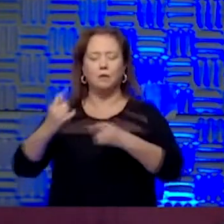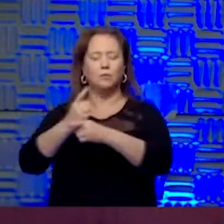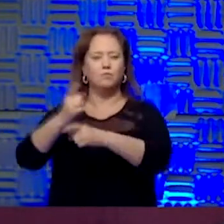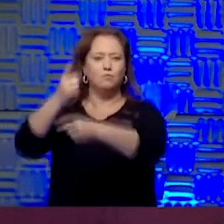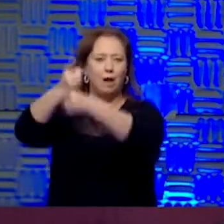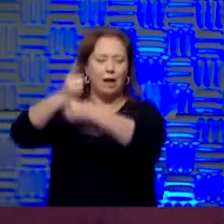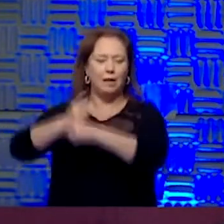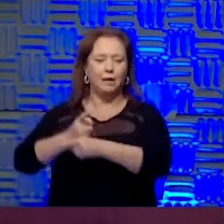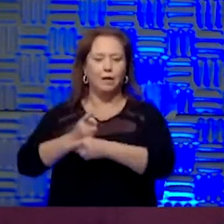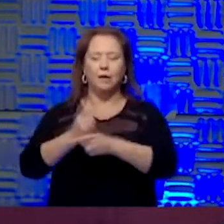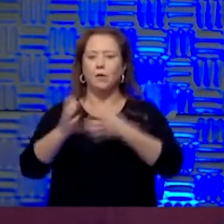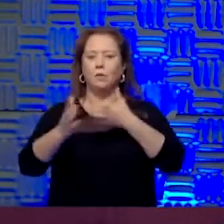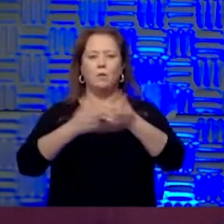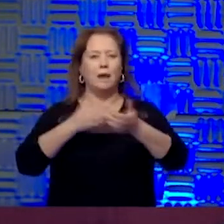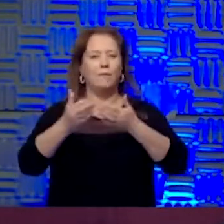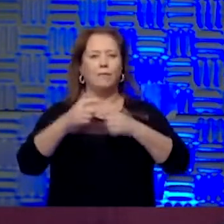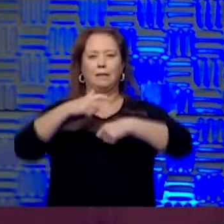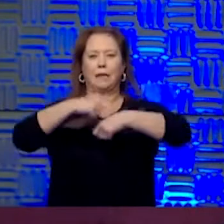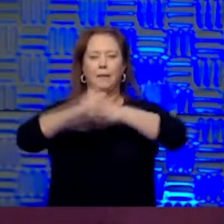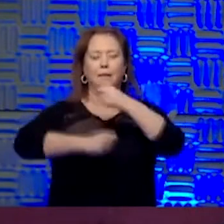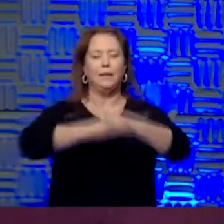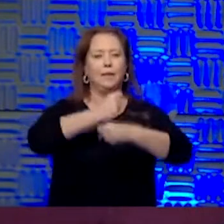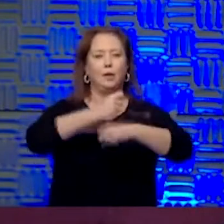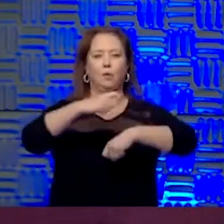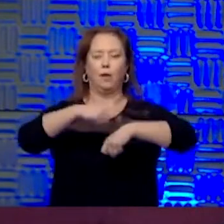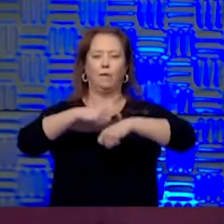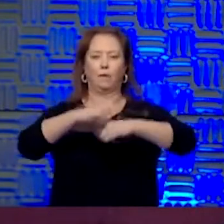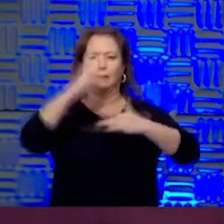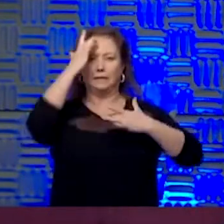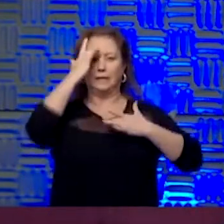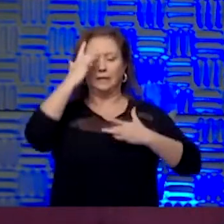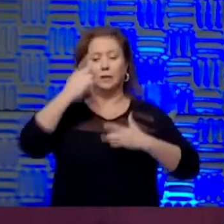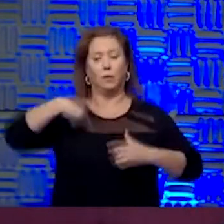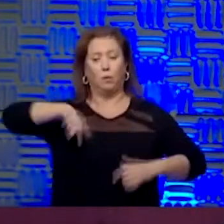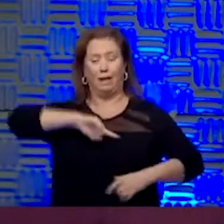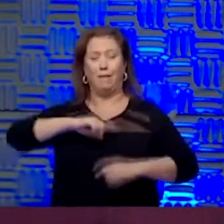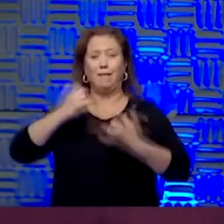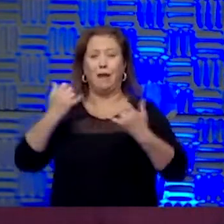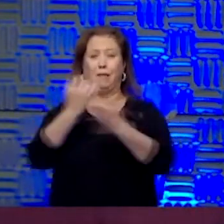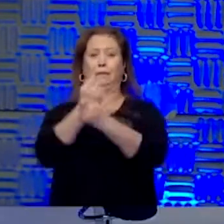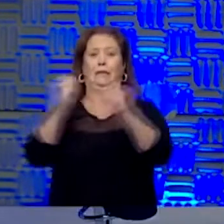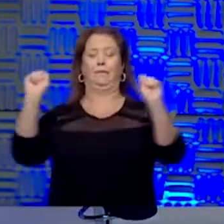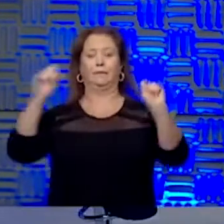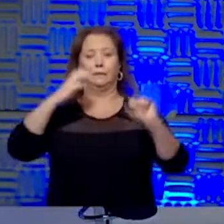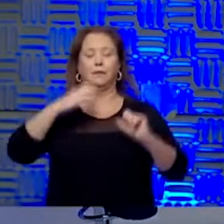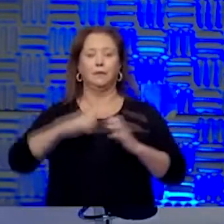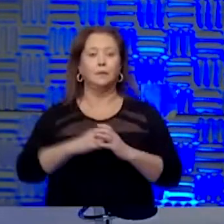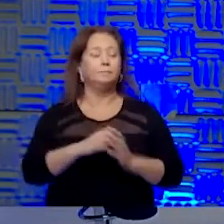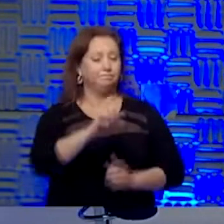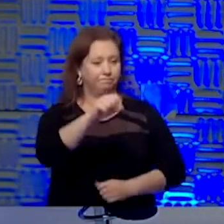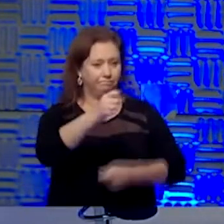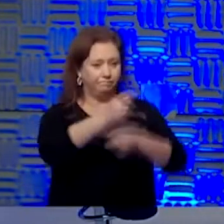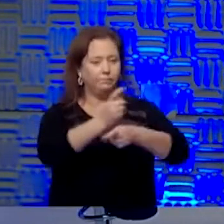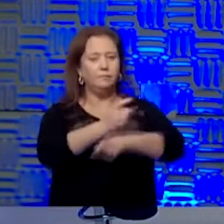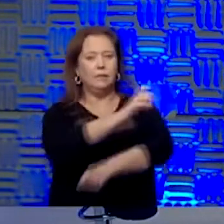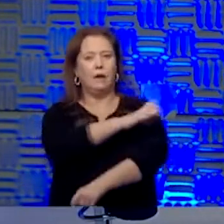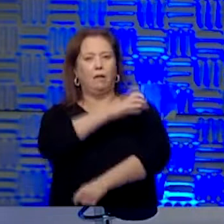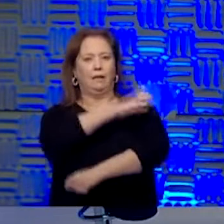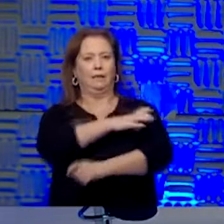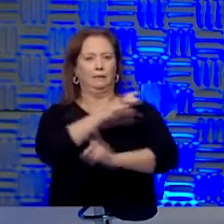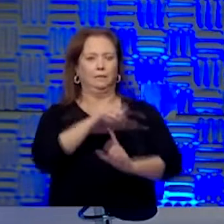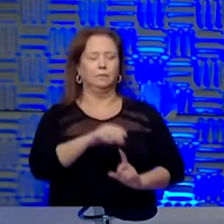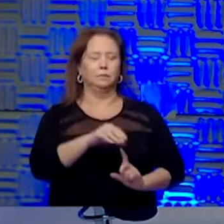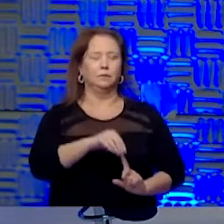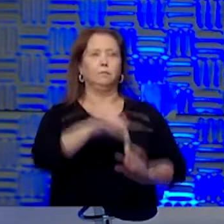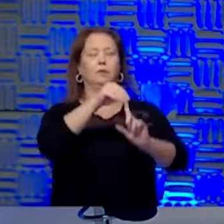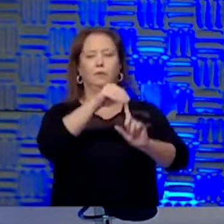the moment is, whatever the season is, I think we're going to be safer than we've ever been. Yeah, absolutely. Even our clinics, and especially our clinics, because